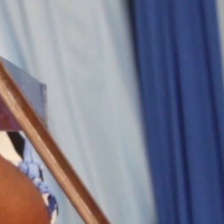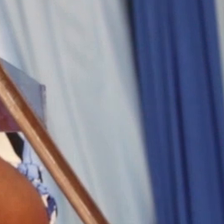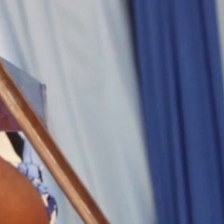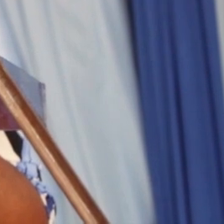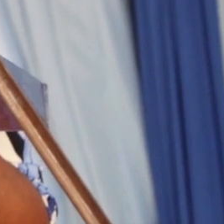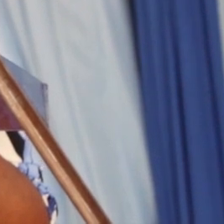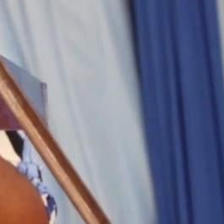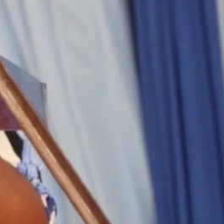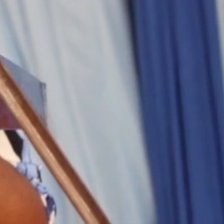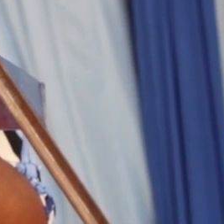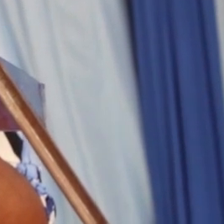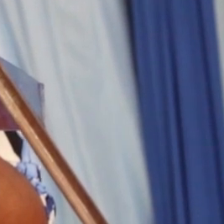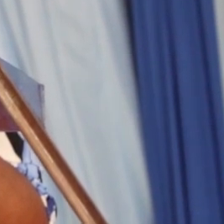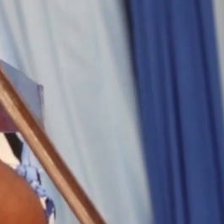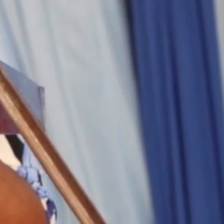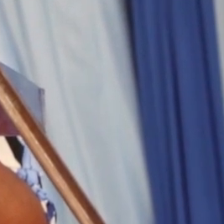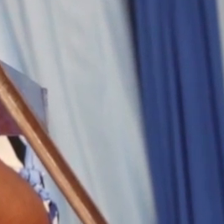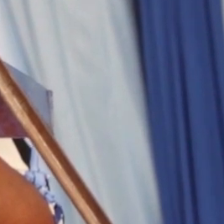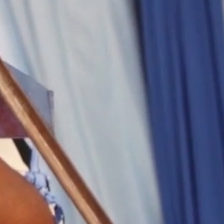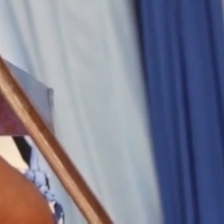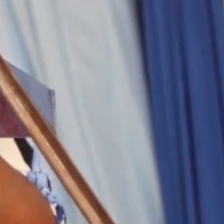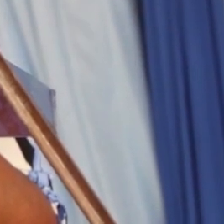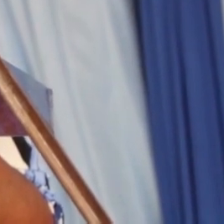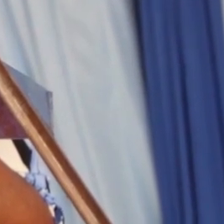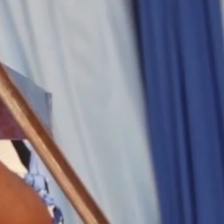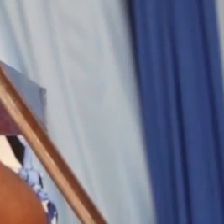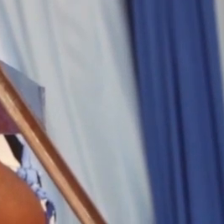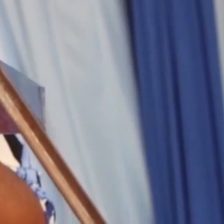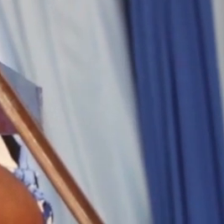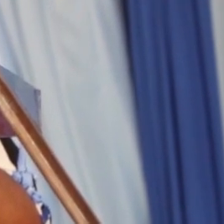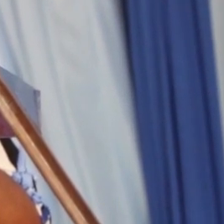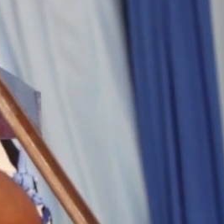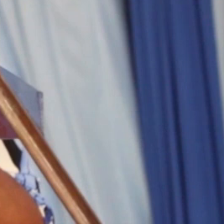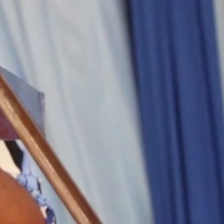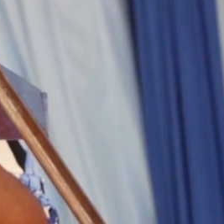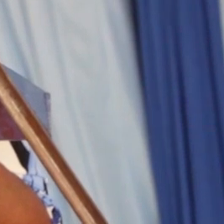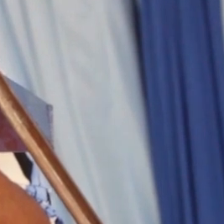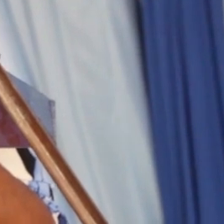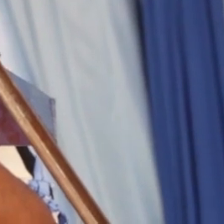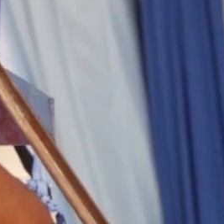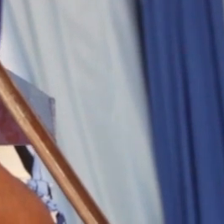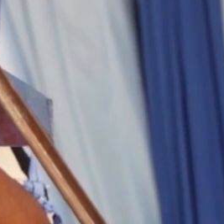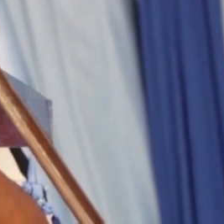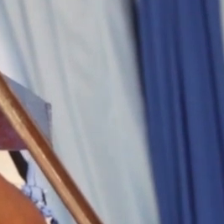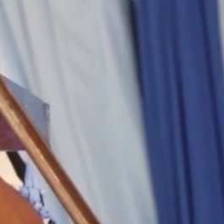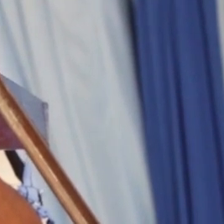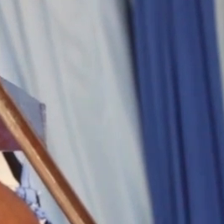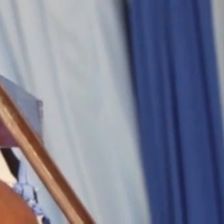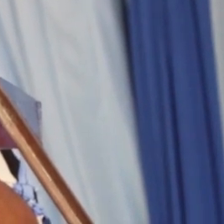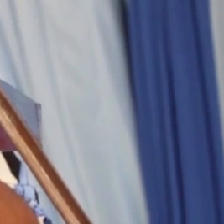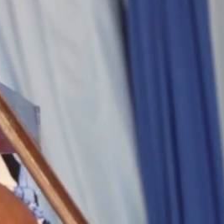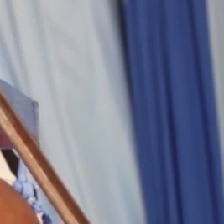in the churches, O Jehovah. We believe that, Lord, all through you have been with us, and even now,